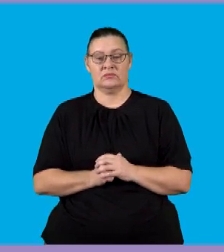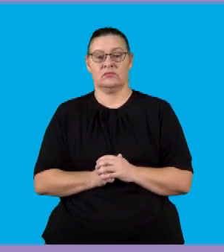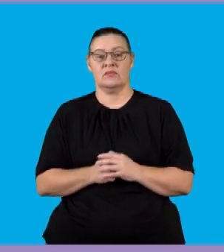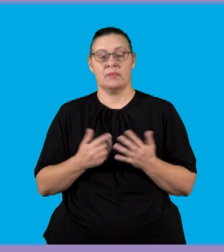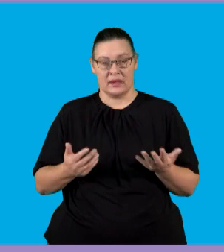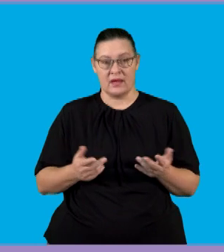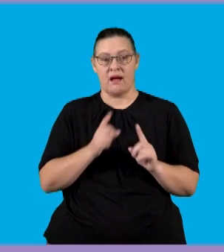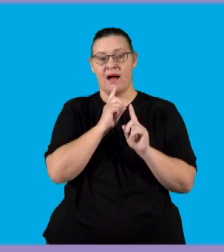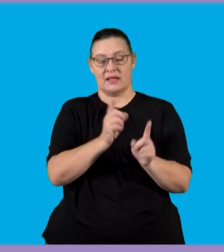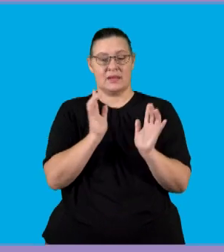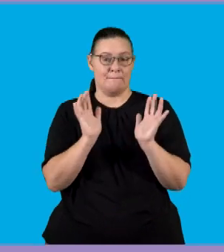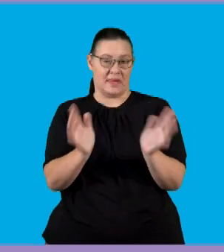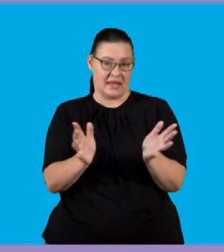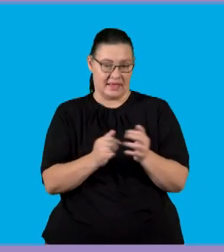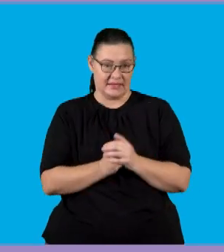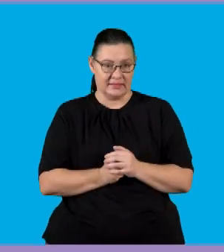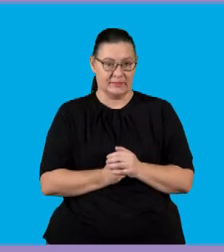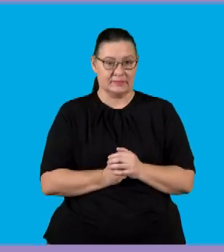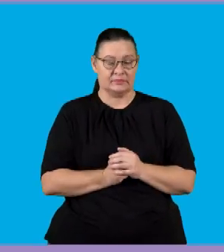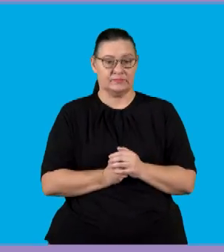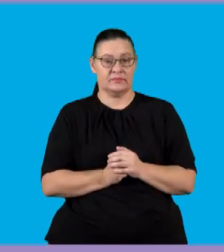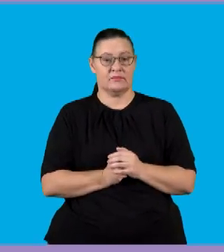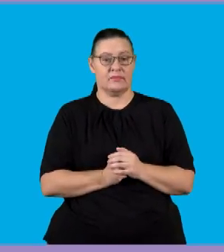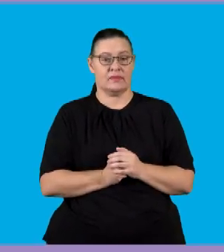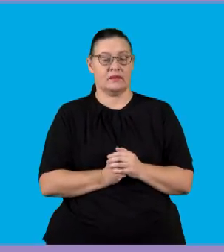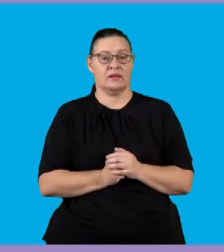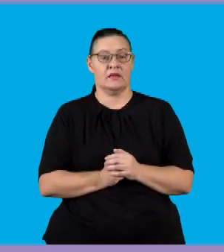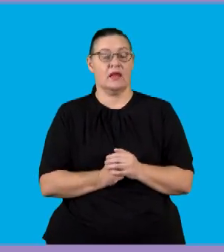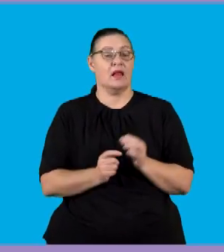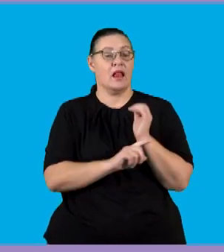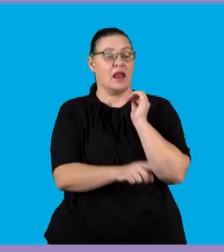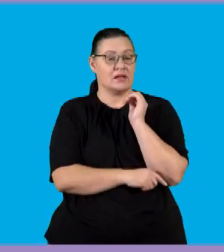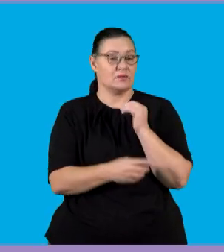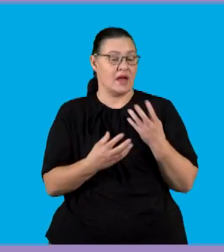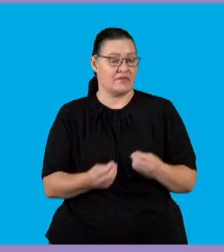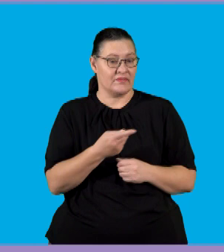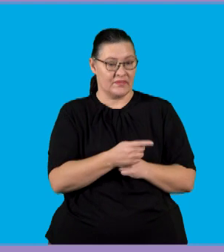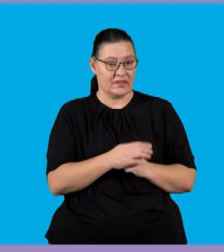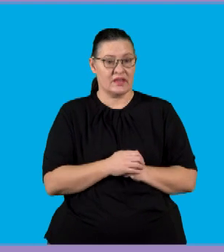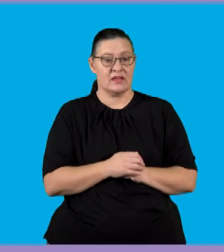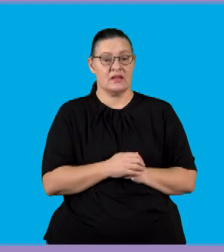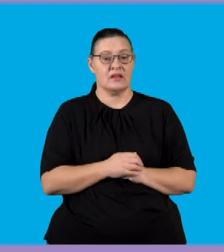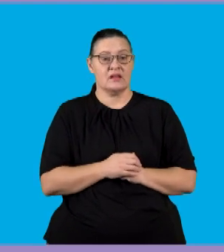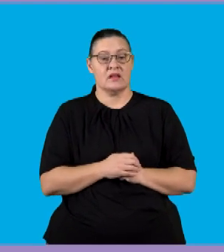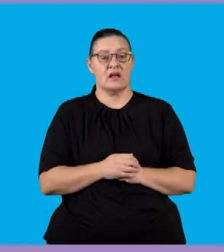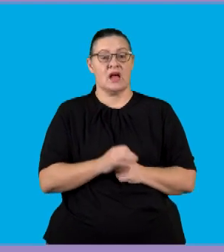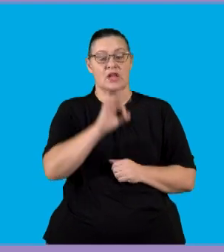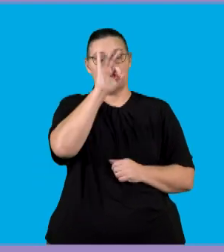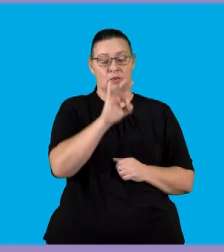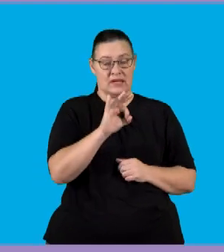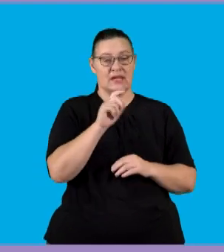is going to be our answer for that one. And then lastly, we have this one here where it is a